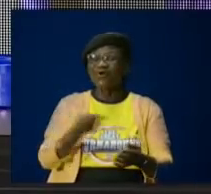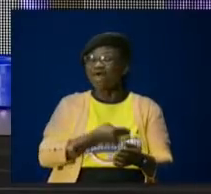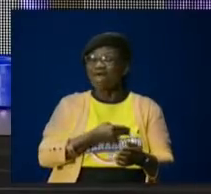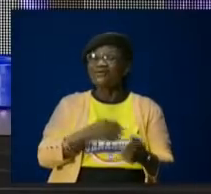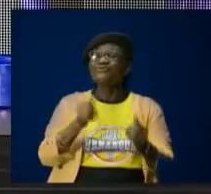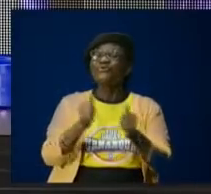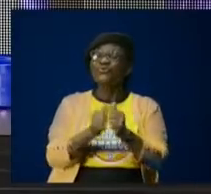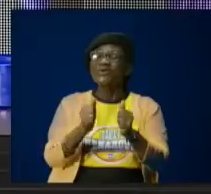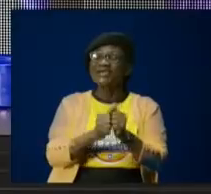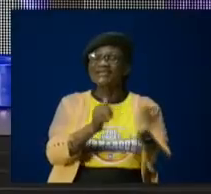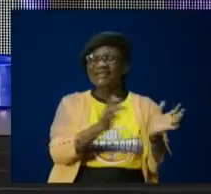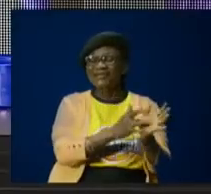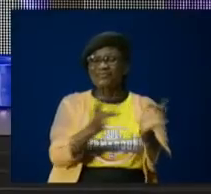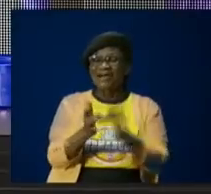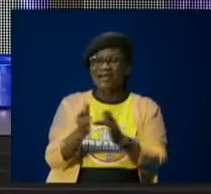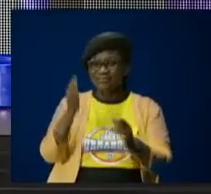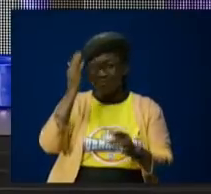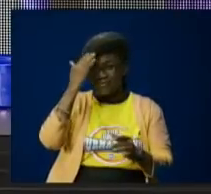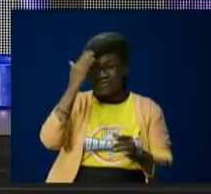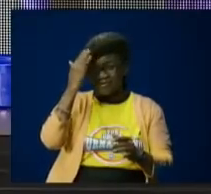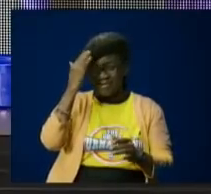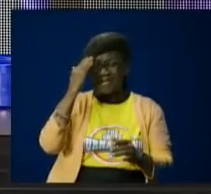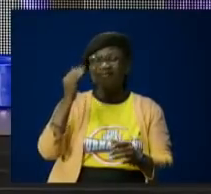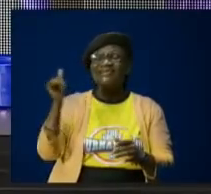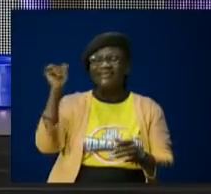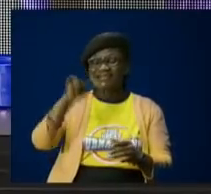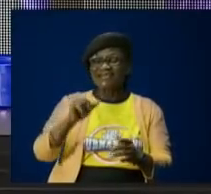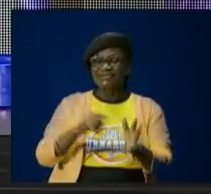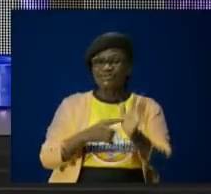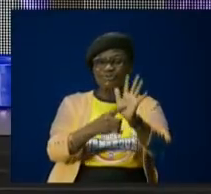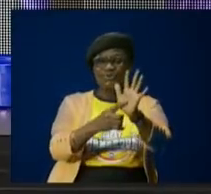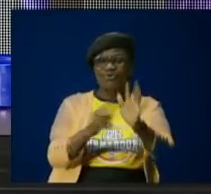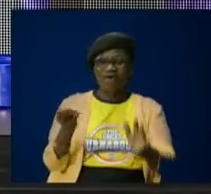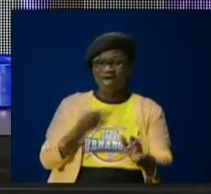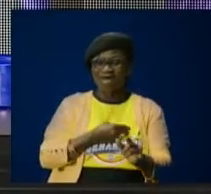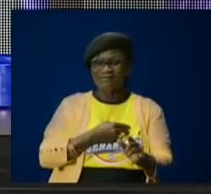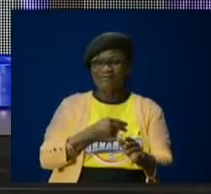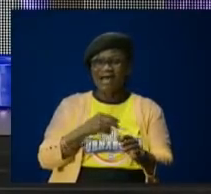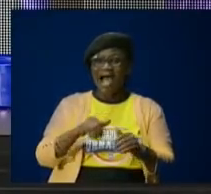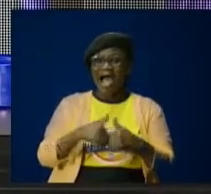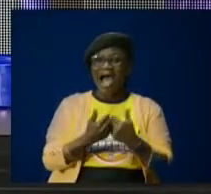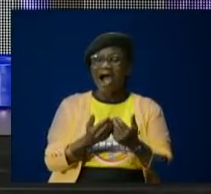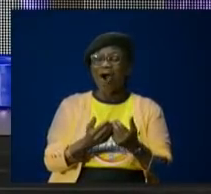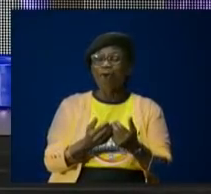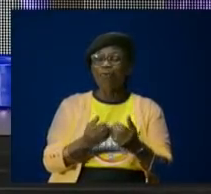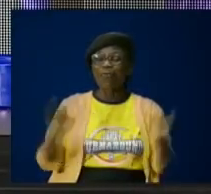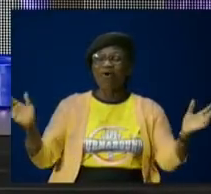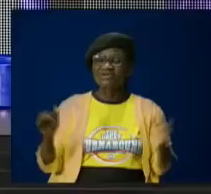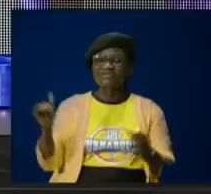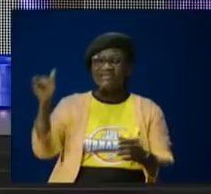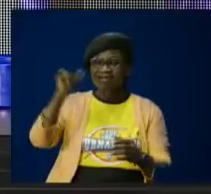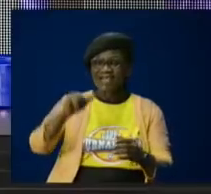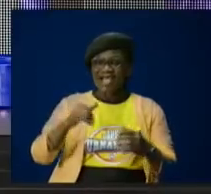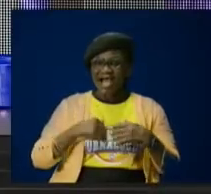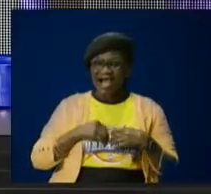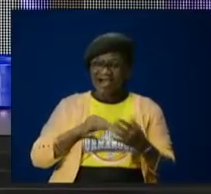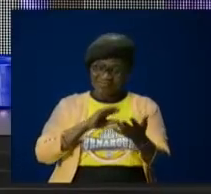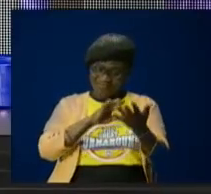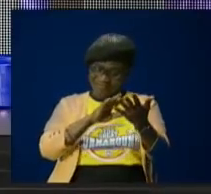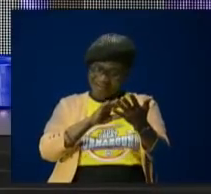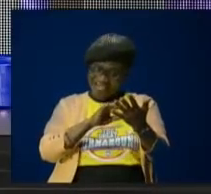knowledge. They show us how much they have learned. I'm always looking forward to when they will be coming up.